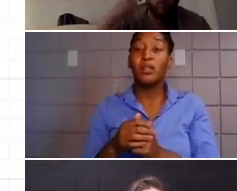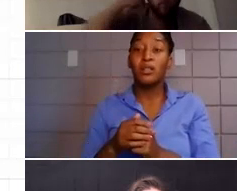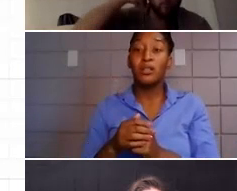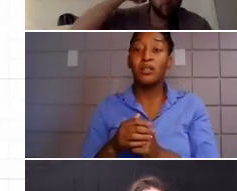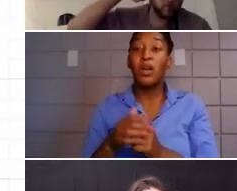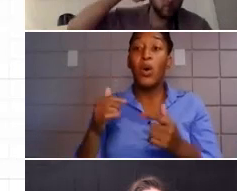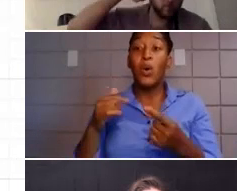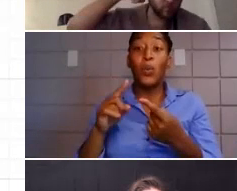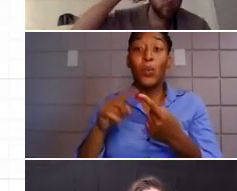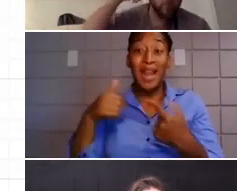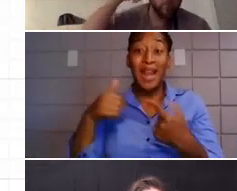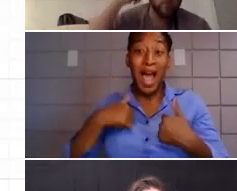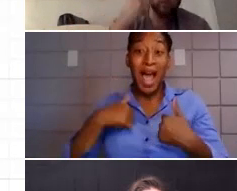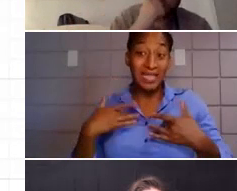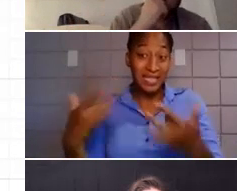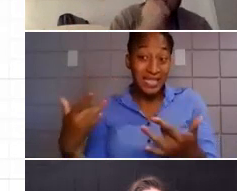you, but